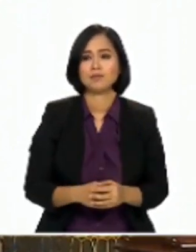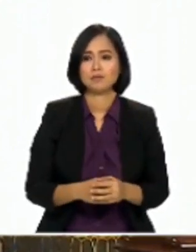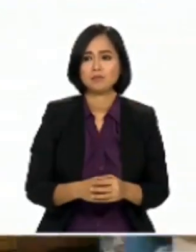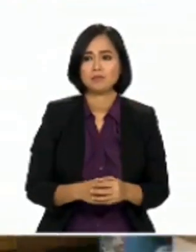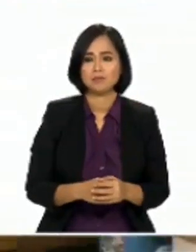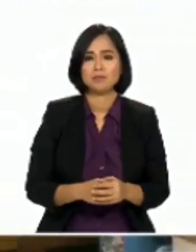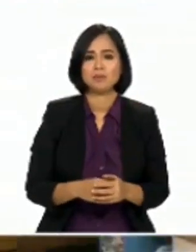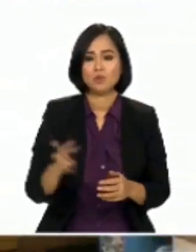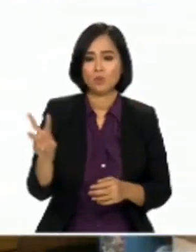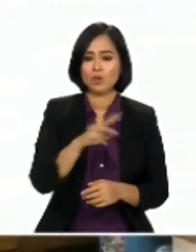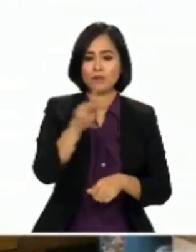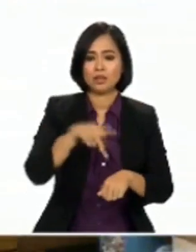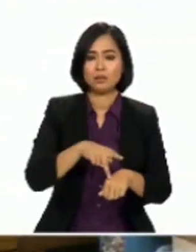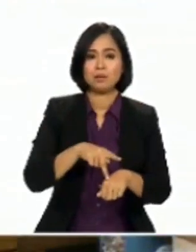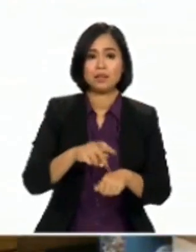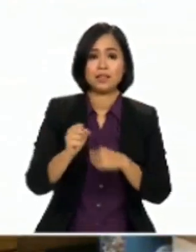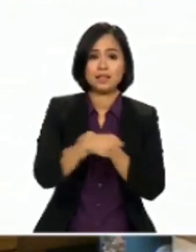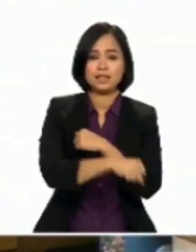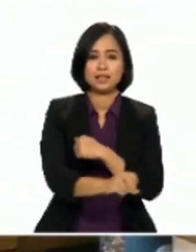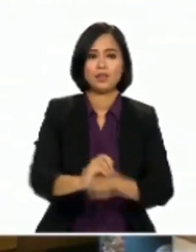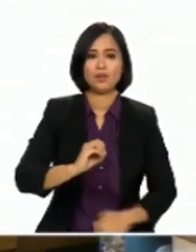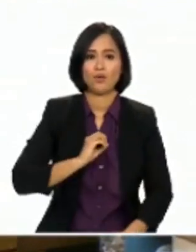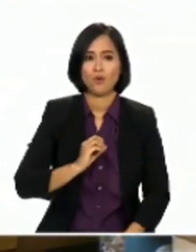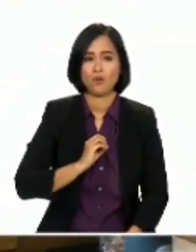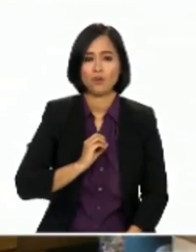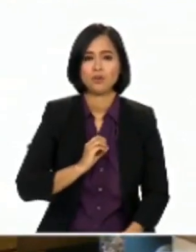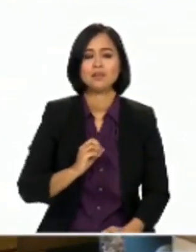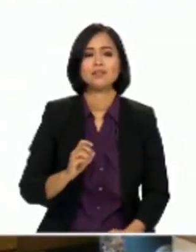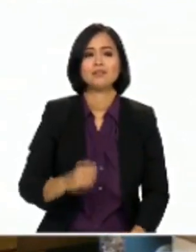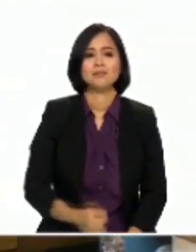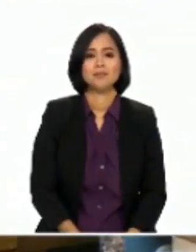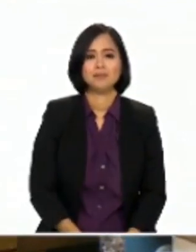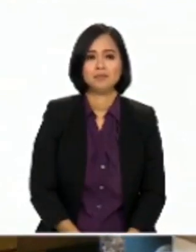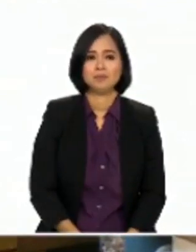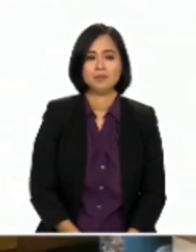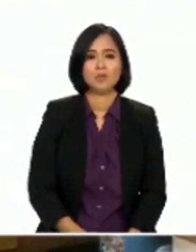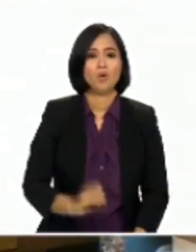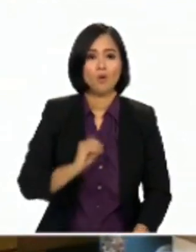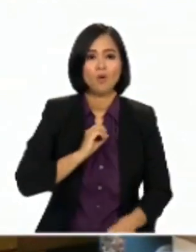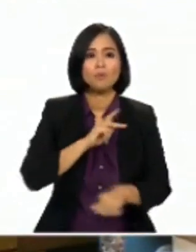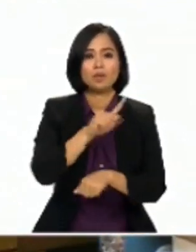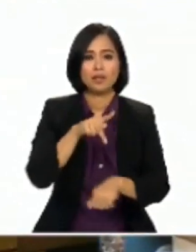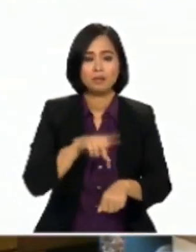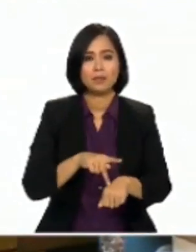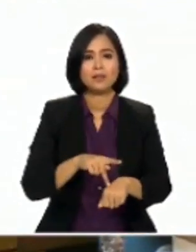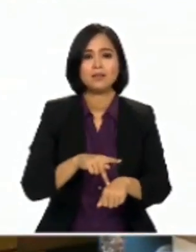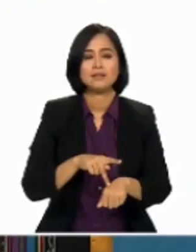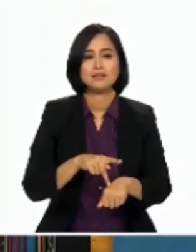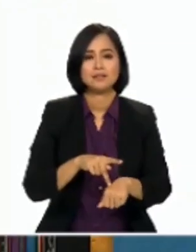is ours. There is no ifs and buts. It is ours. But we have been acting